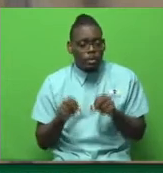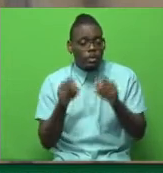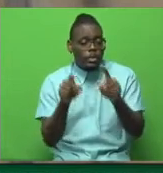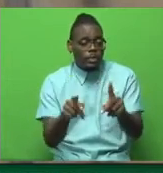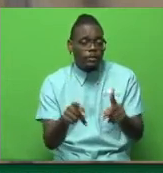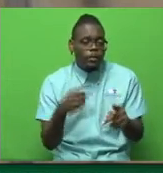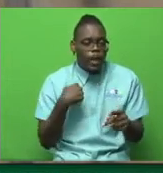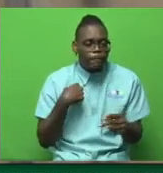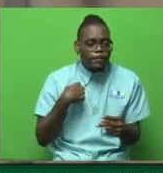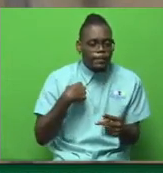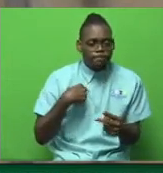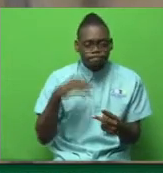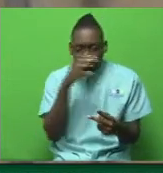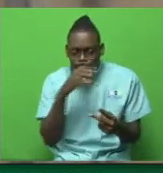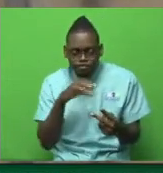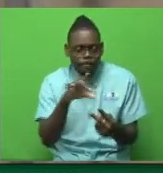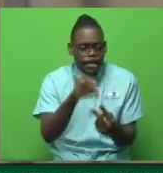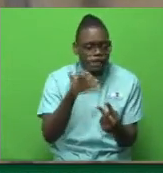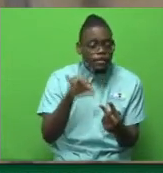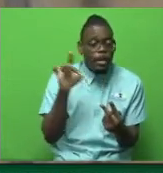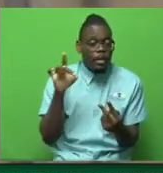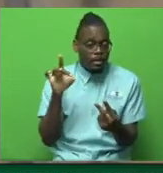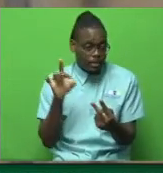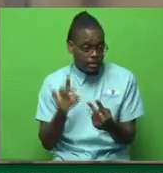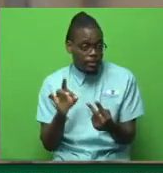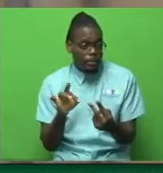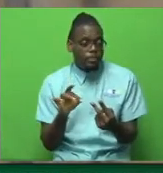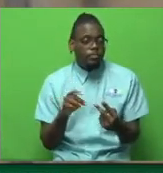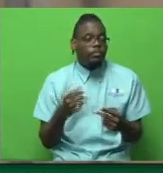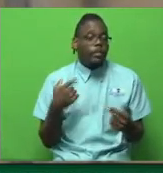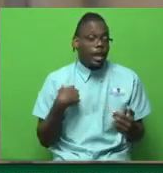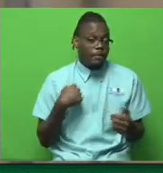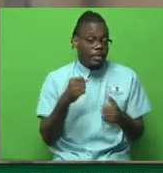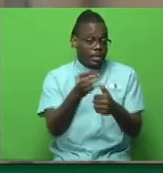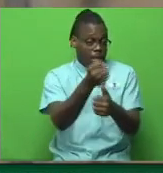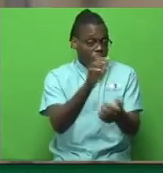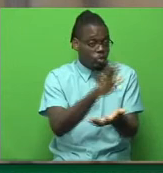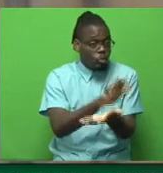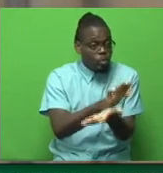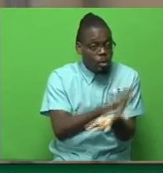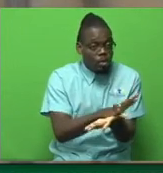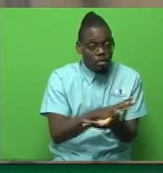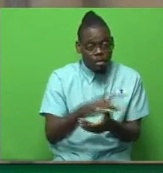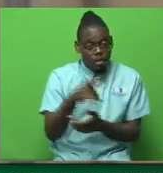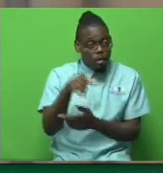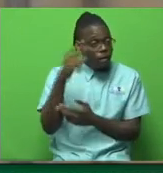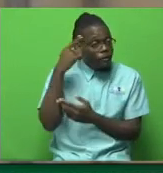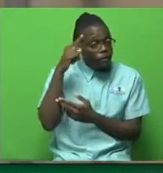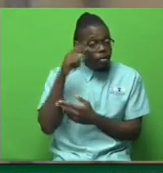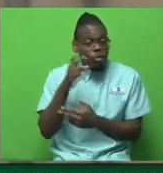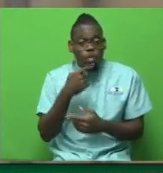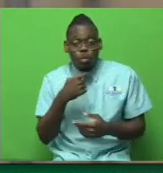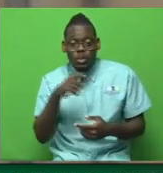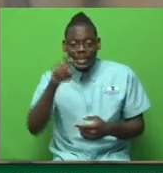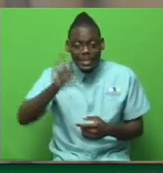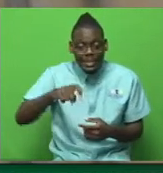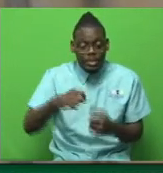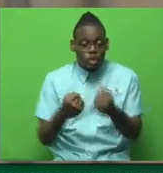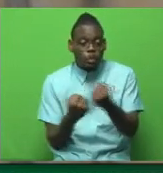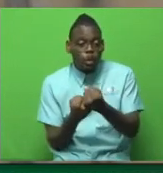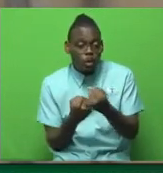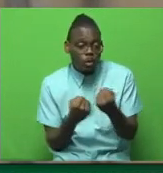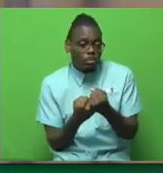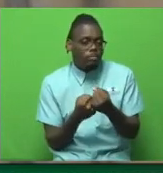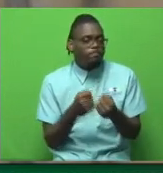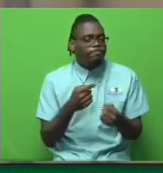secondary schools that need our support and our students of these schools need our extra monitoring and